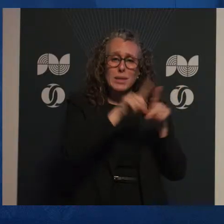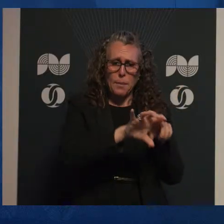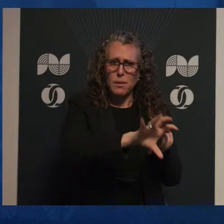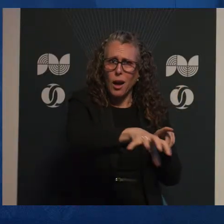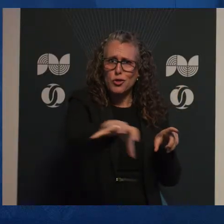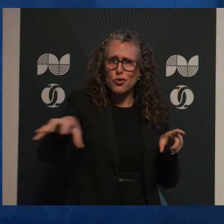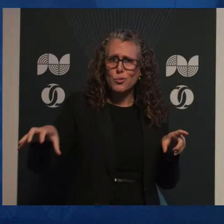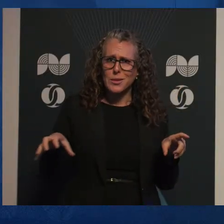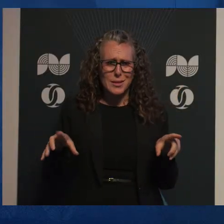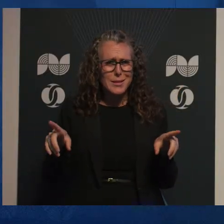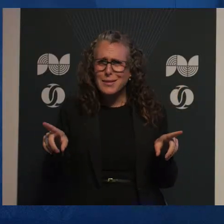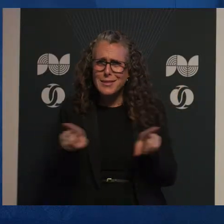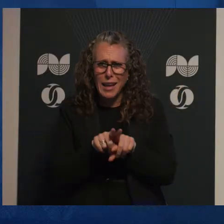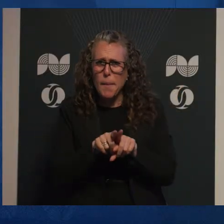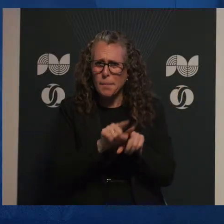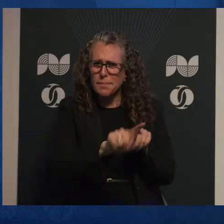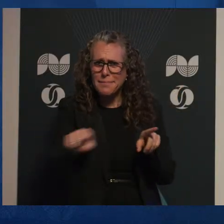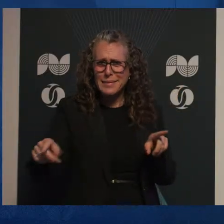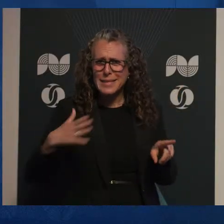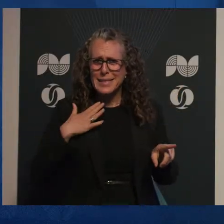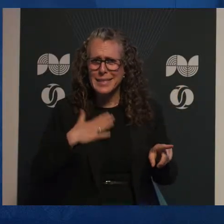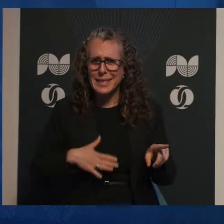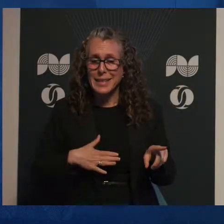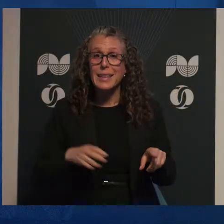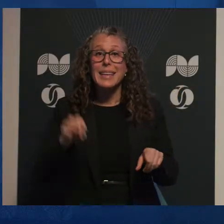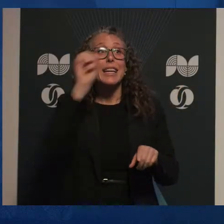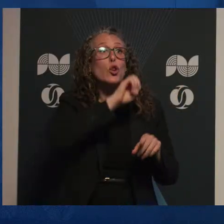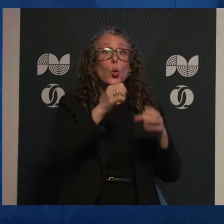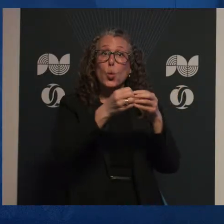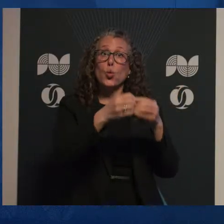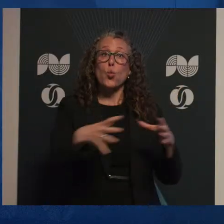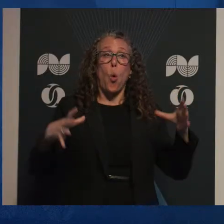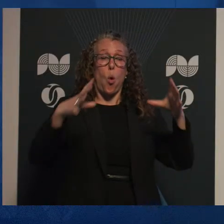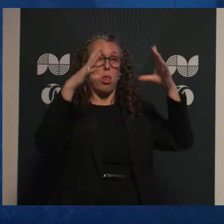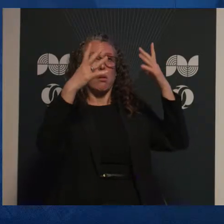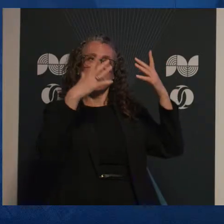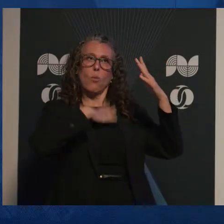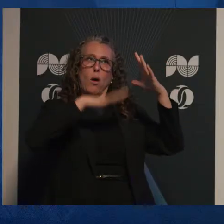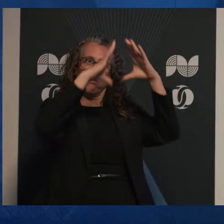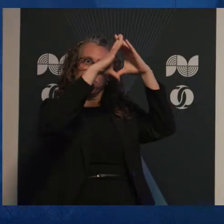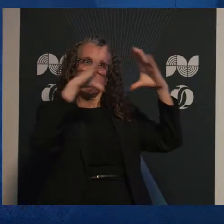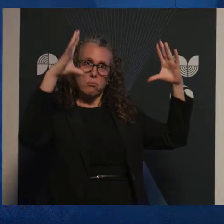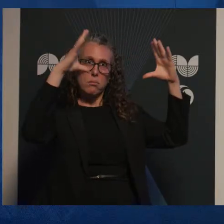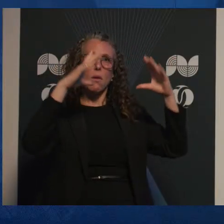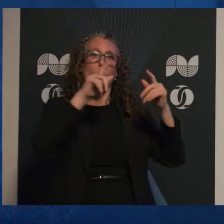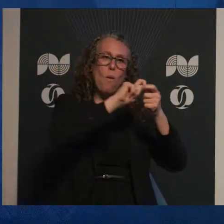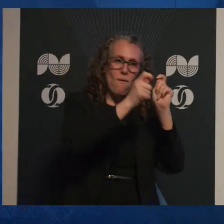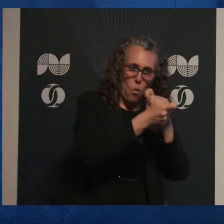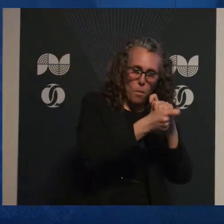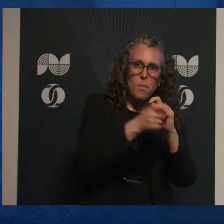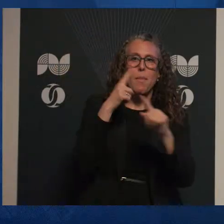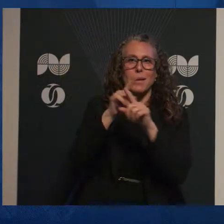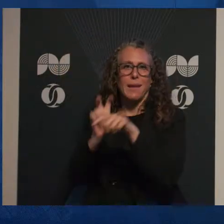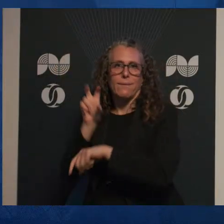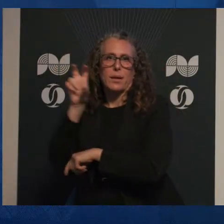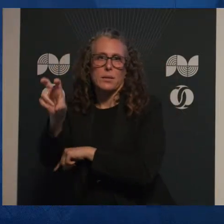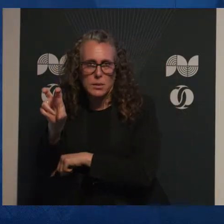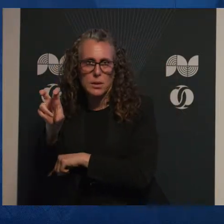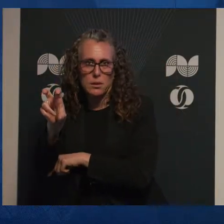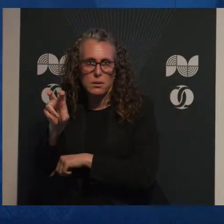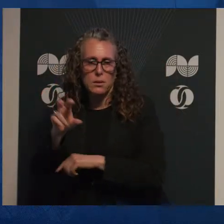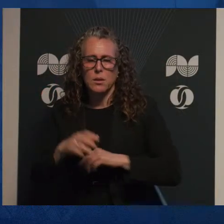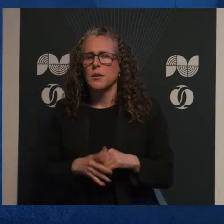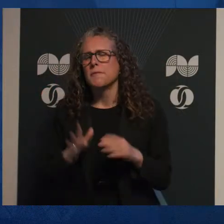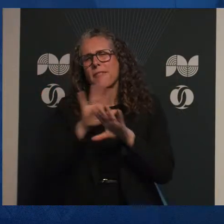It's the same. I mean, for the EU growth plan, we have two aspects. We have reform and we have investments. And we've been